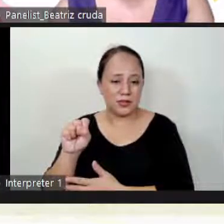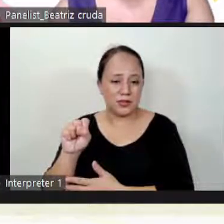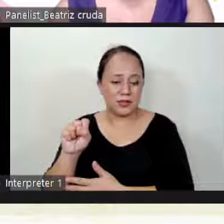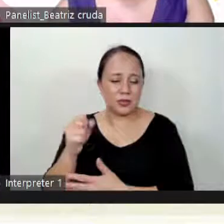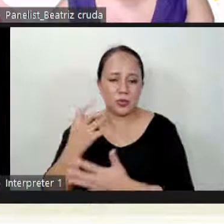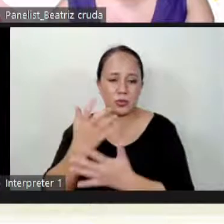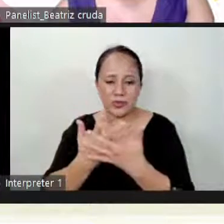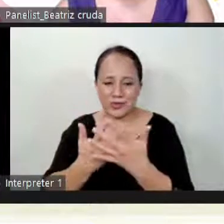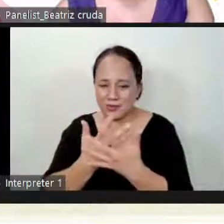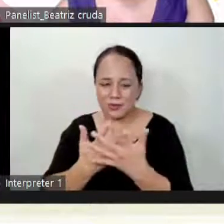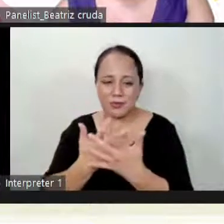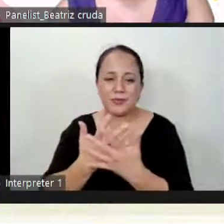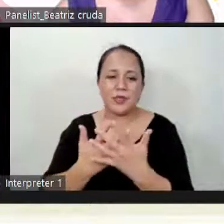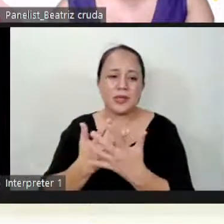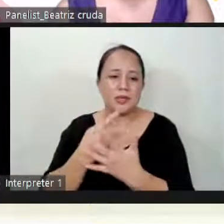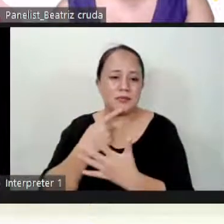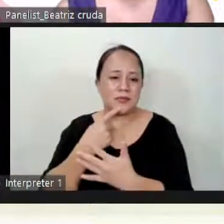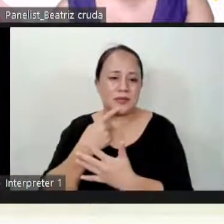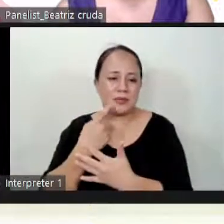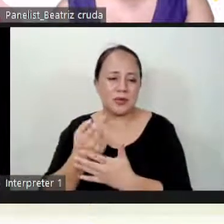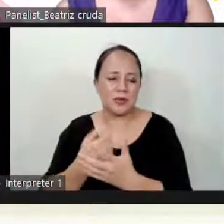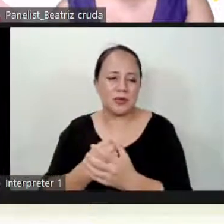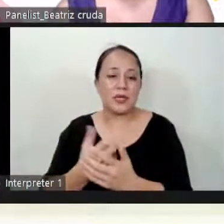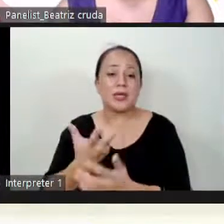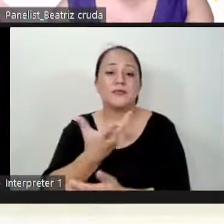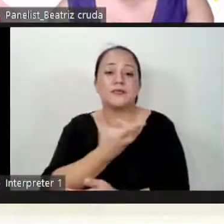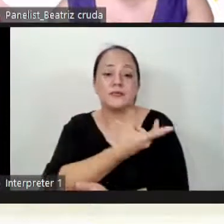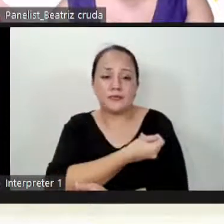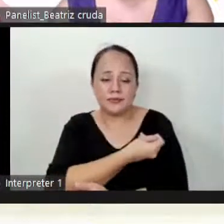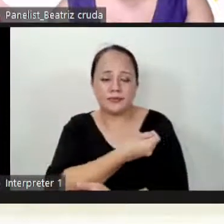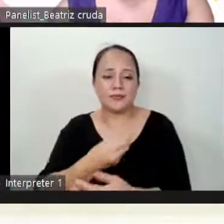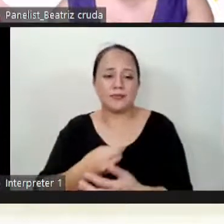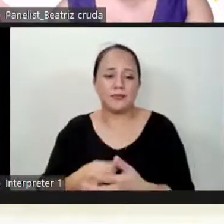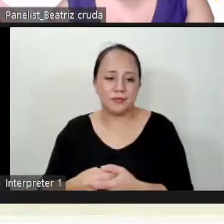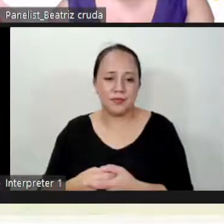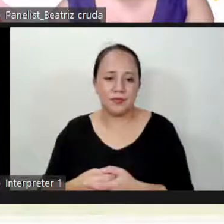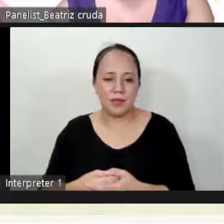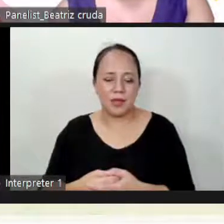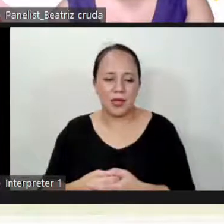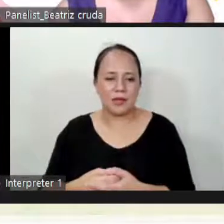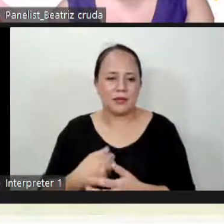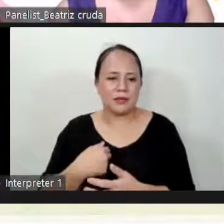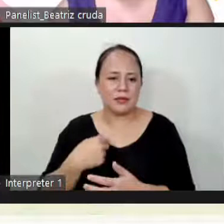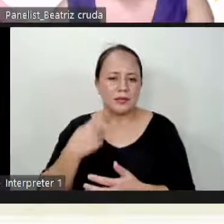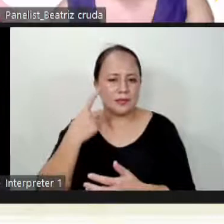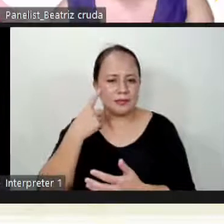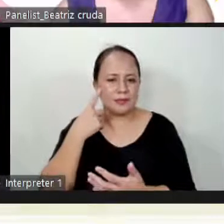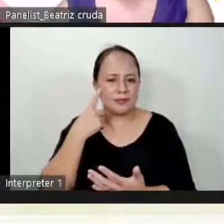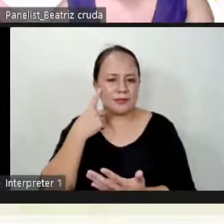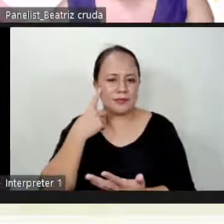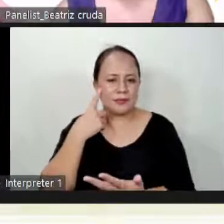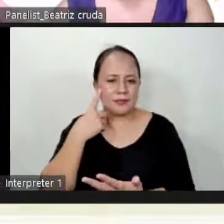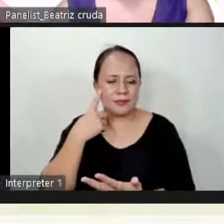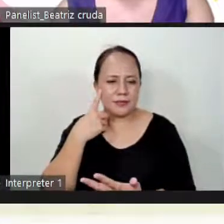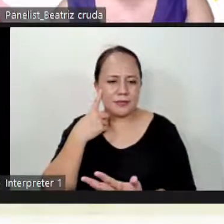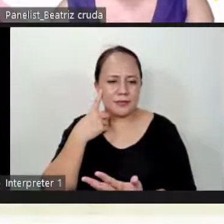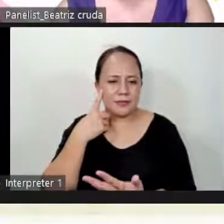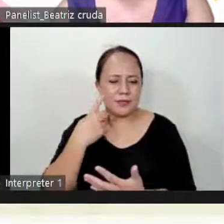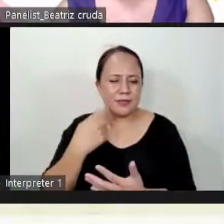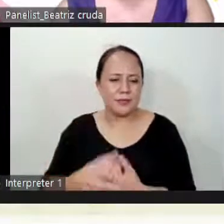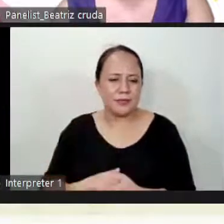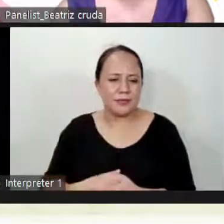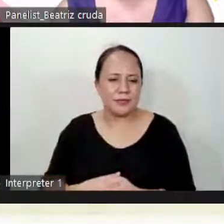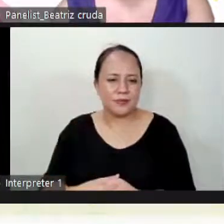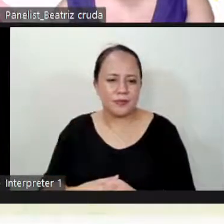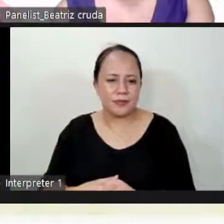screening again, as I mentioned it, even vaccination, I think we have to give priority to this.